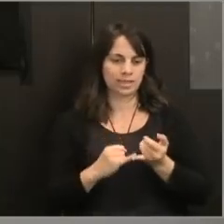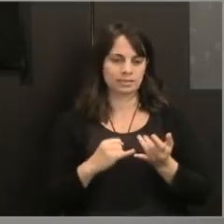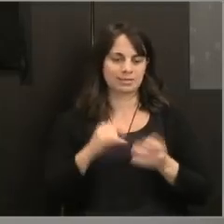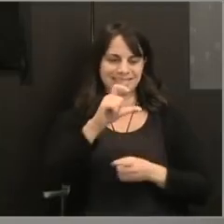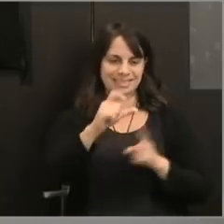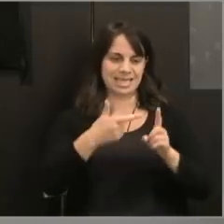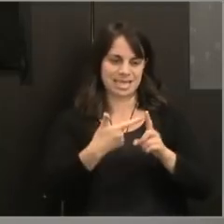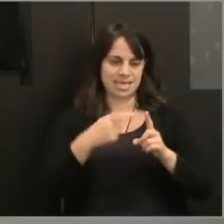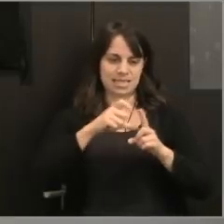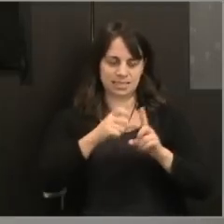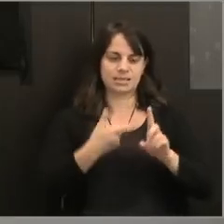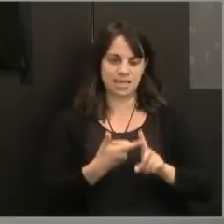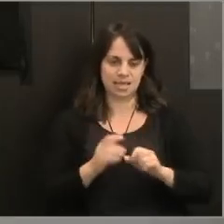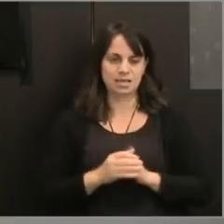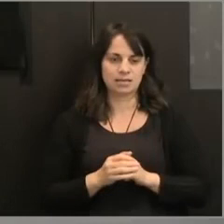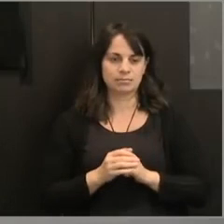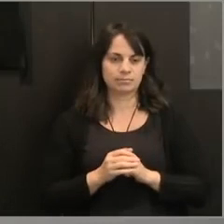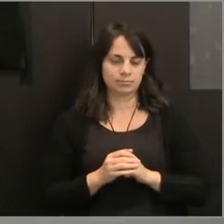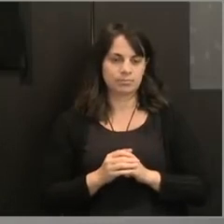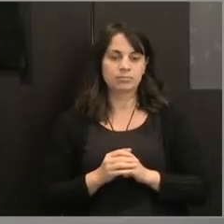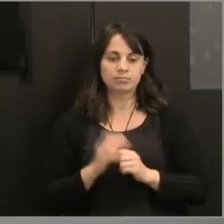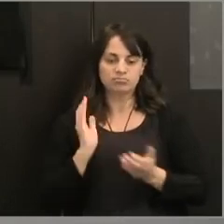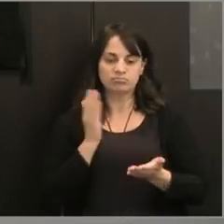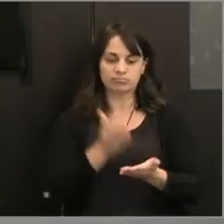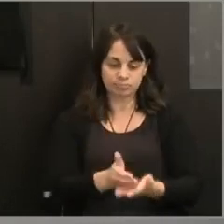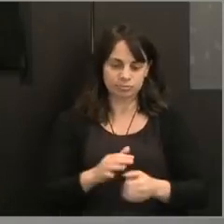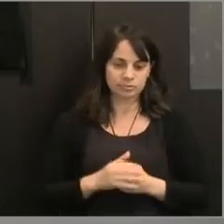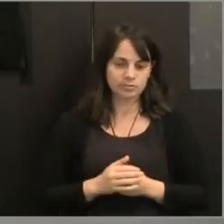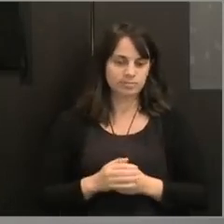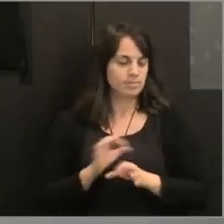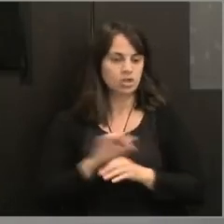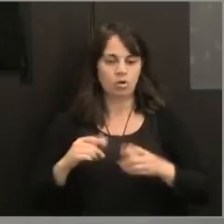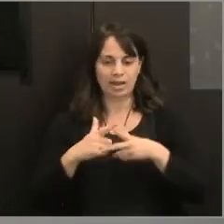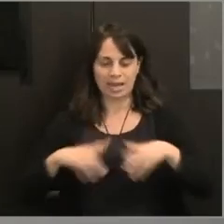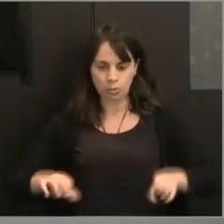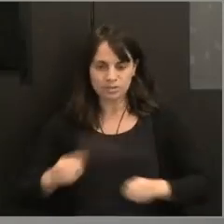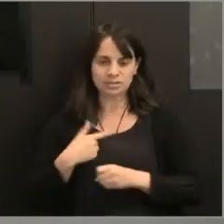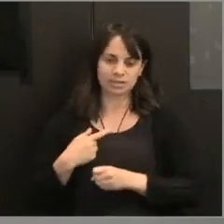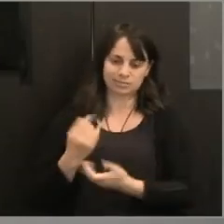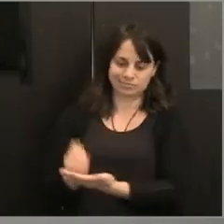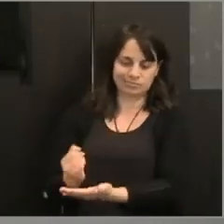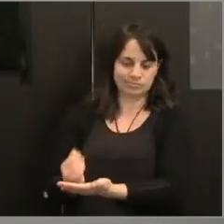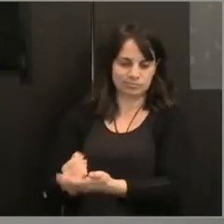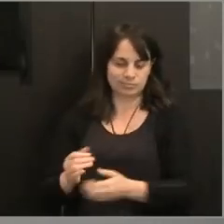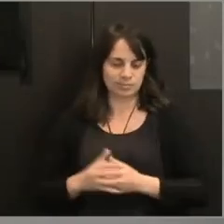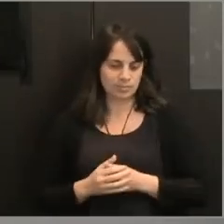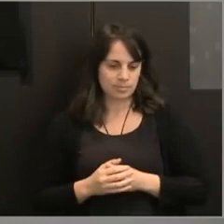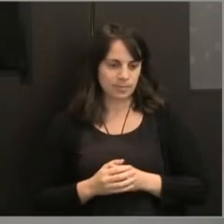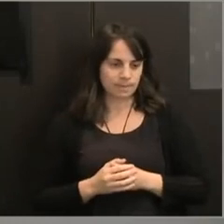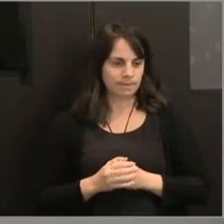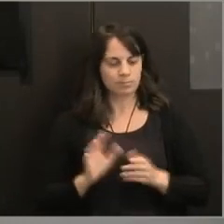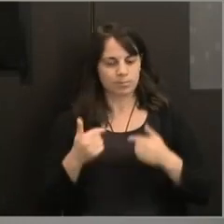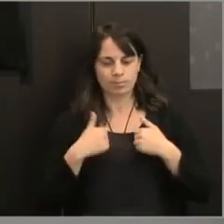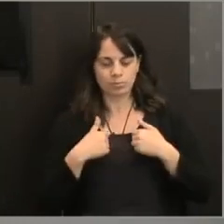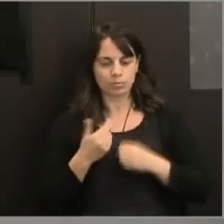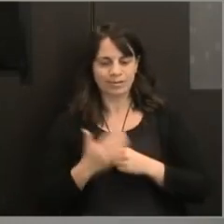C-E-D-E, is not a linguistic shortcoming, but an indication that to even contemplate seeding or